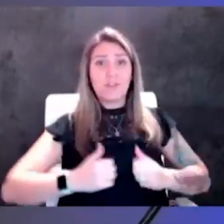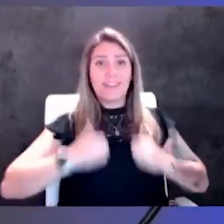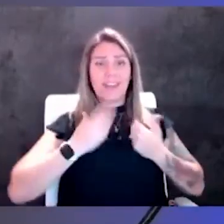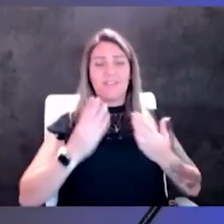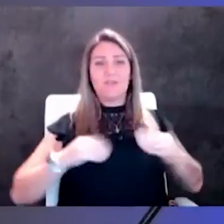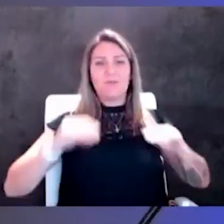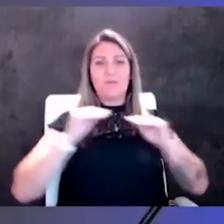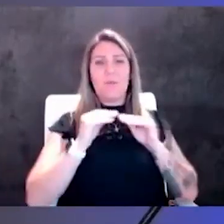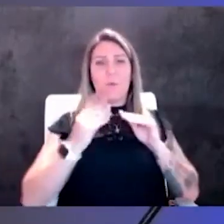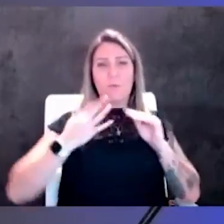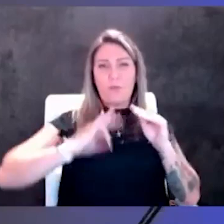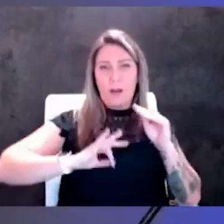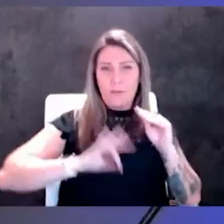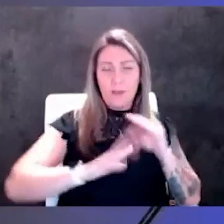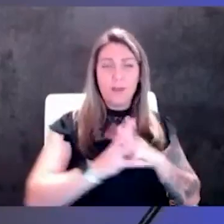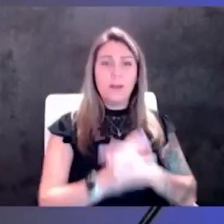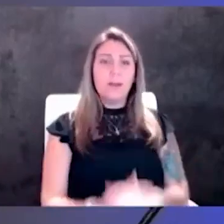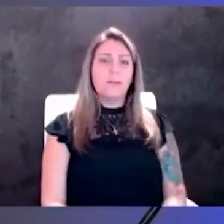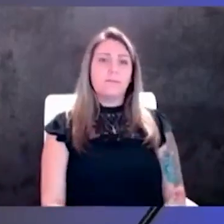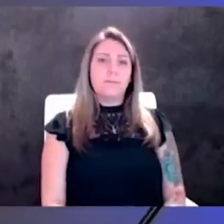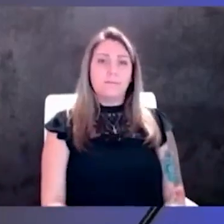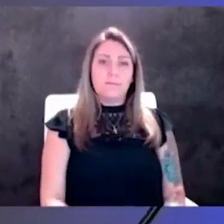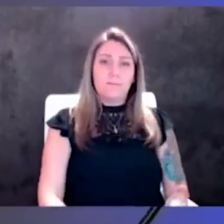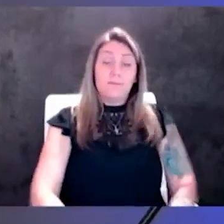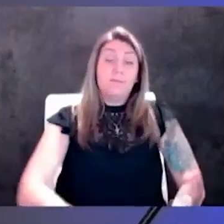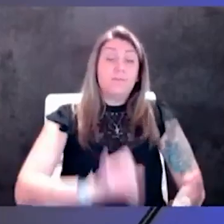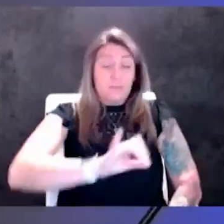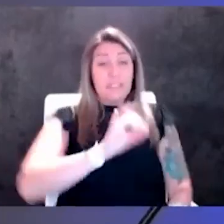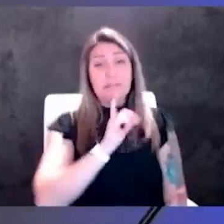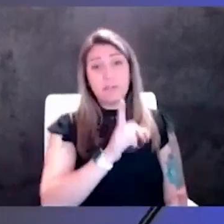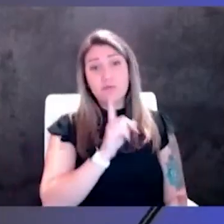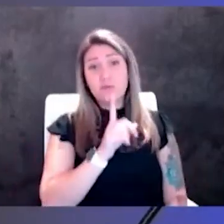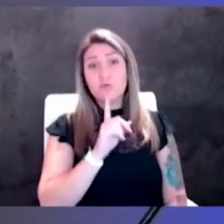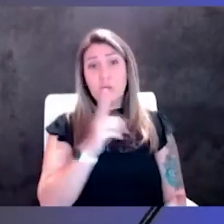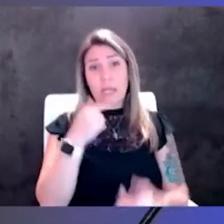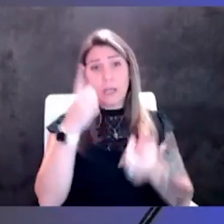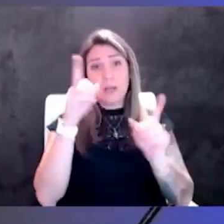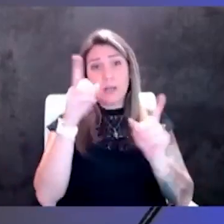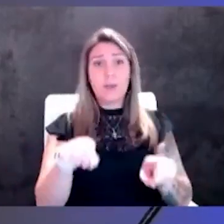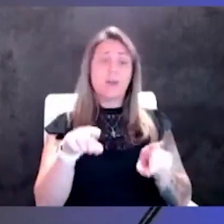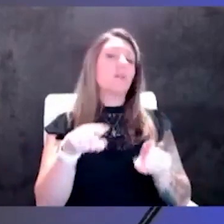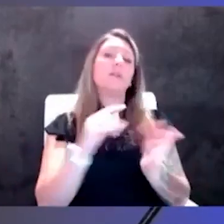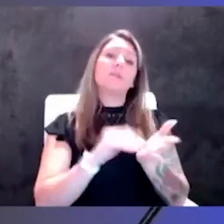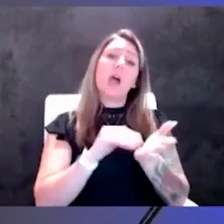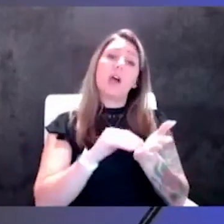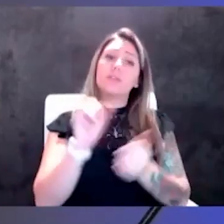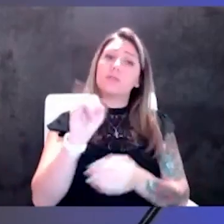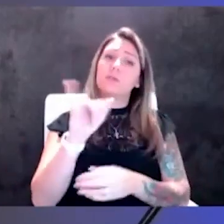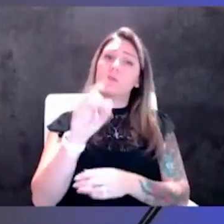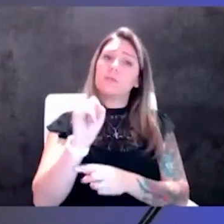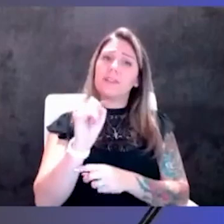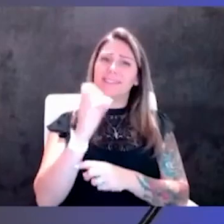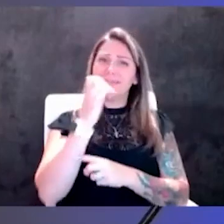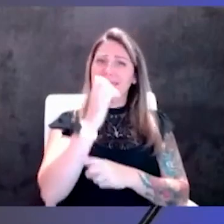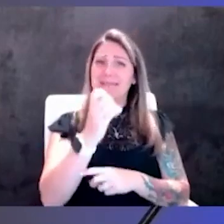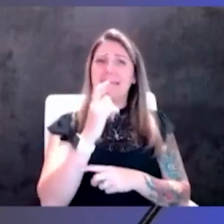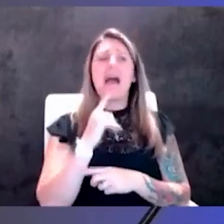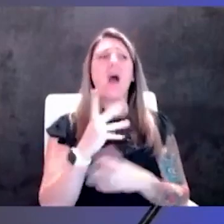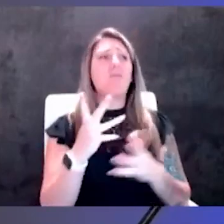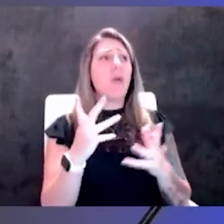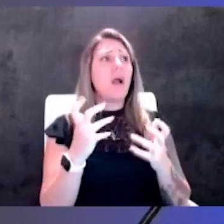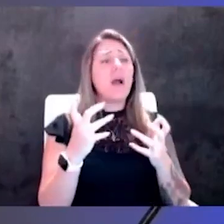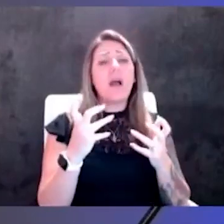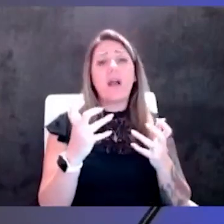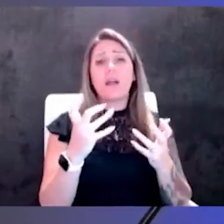that. So it is true. I agree with Dr. Stites. We should not be crying for the